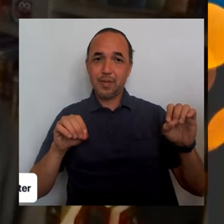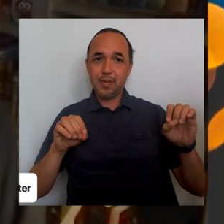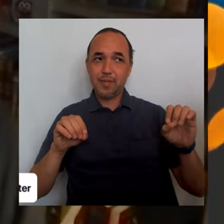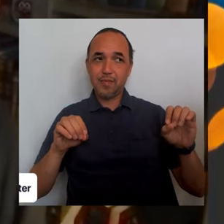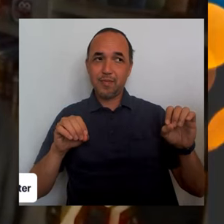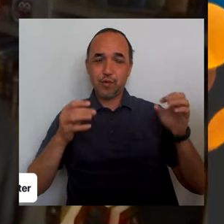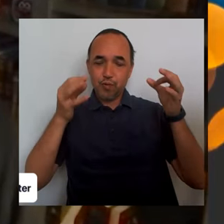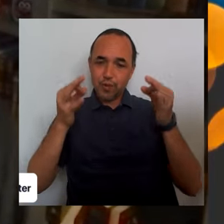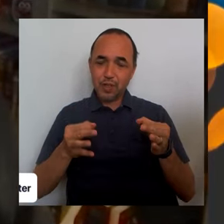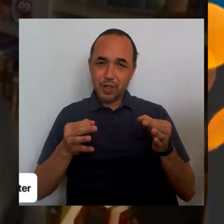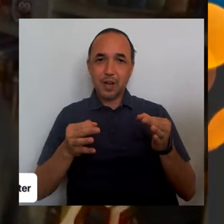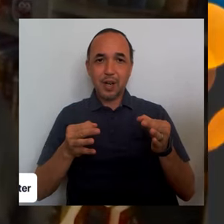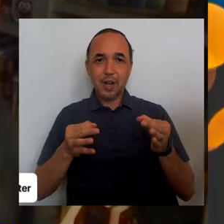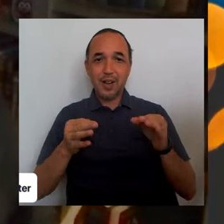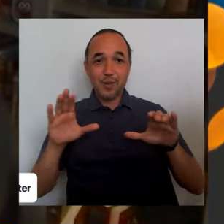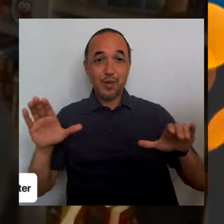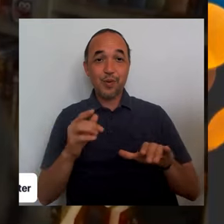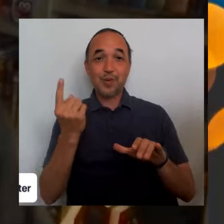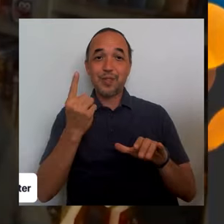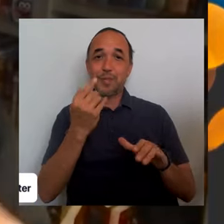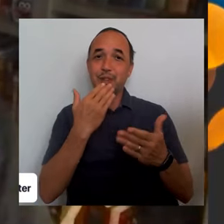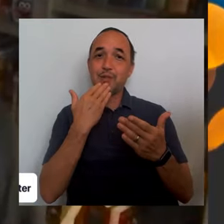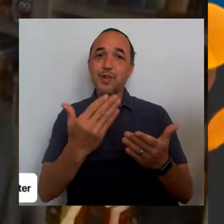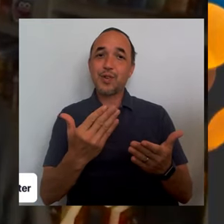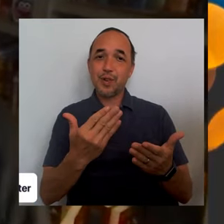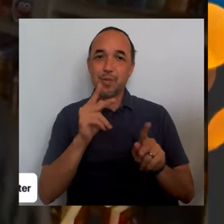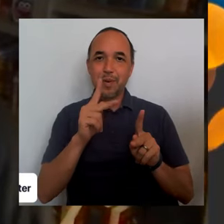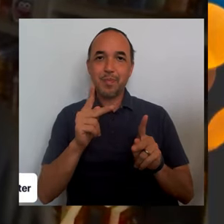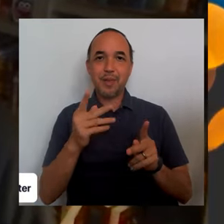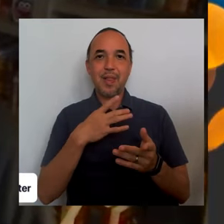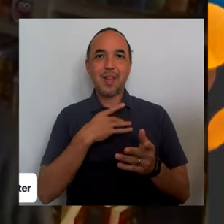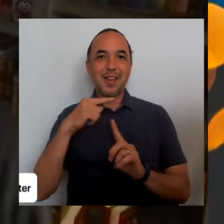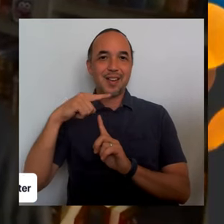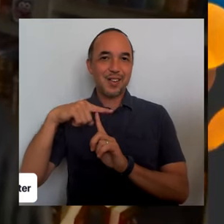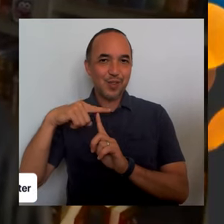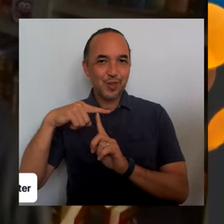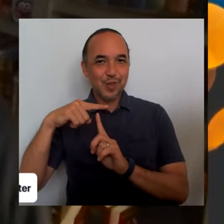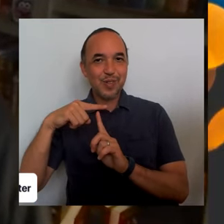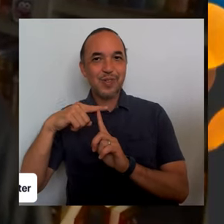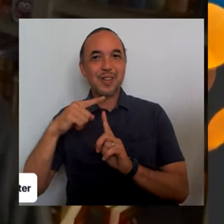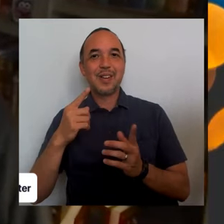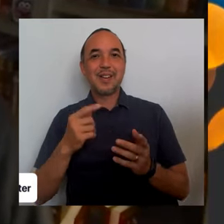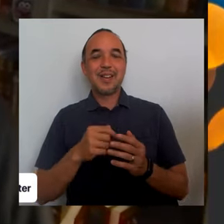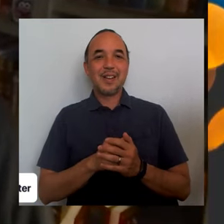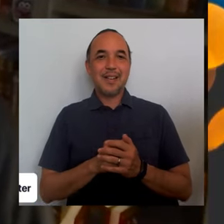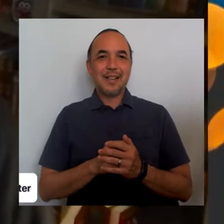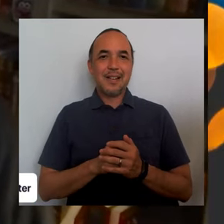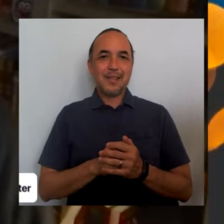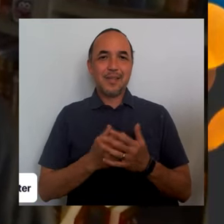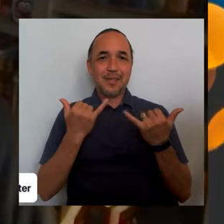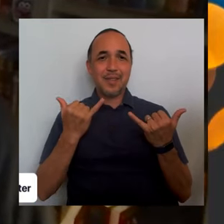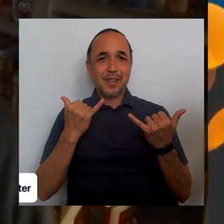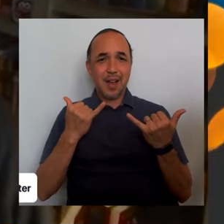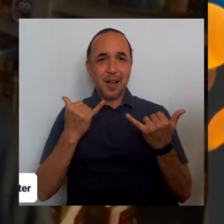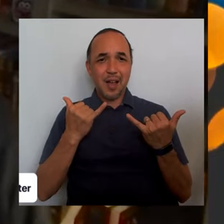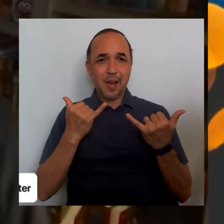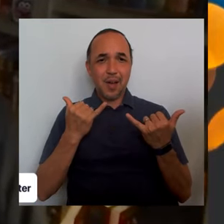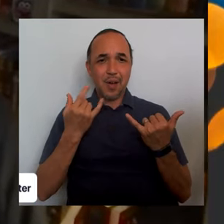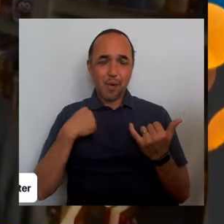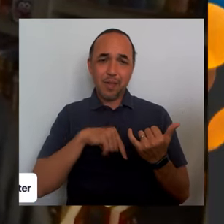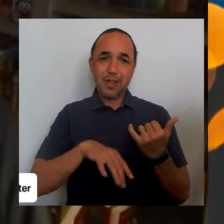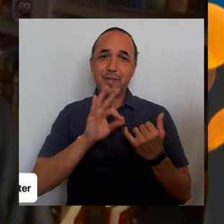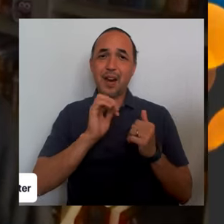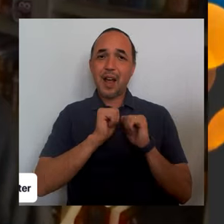here. People want t-shirts like this. People want, let's find a way to also give